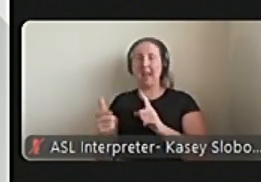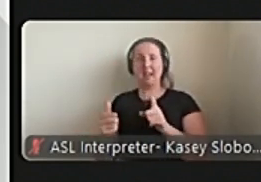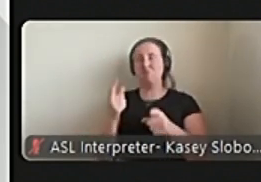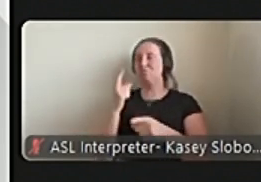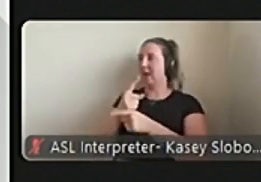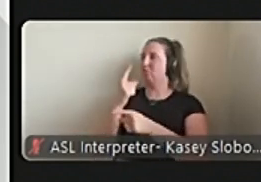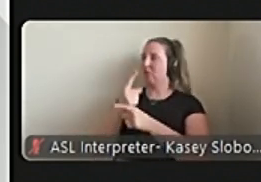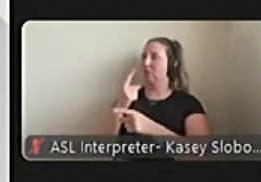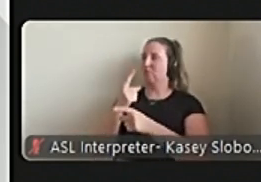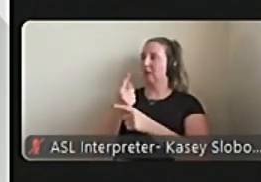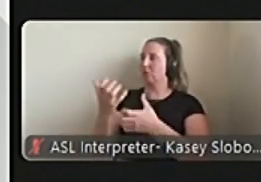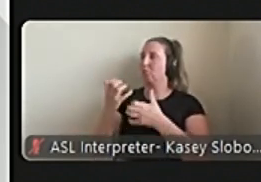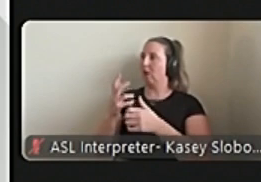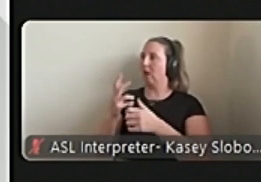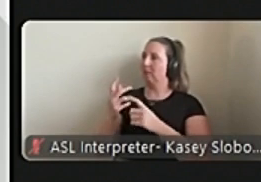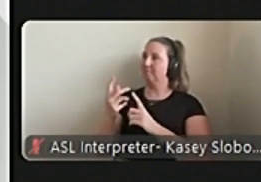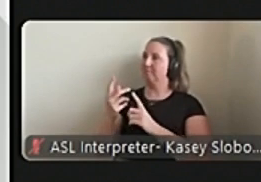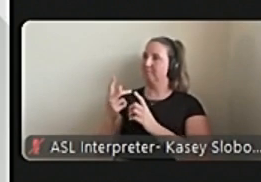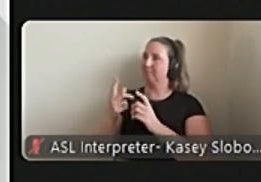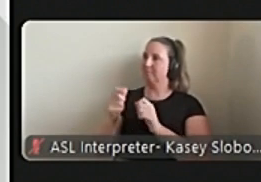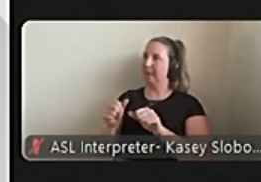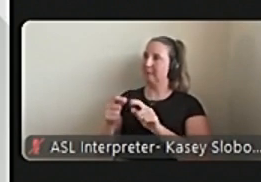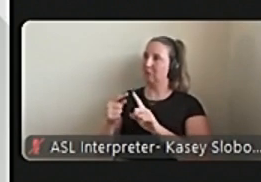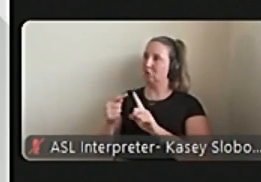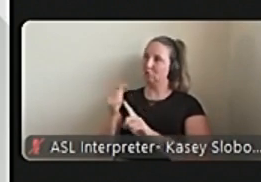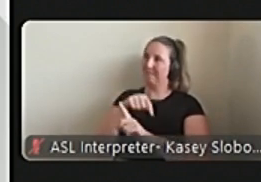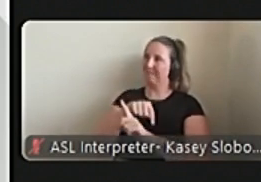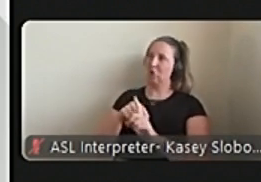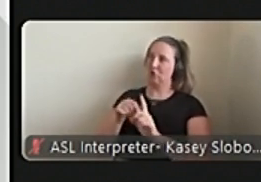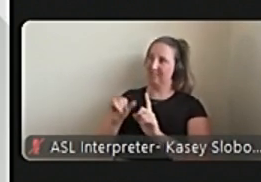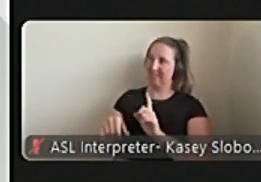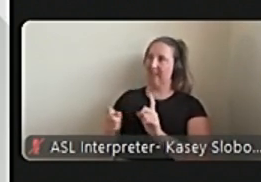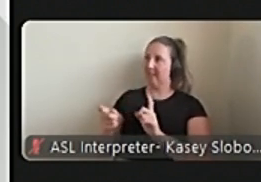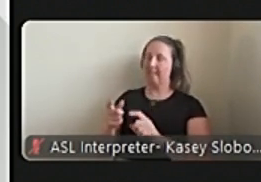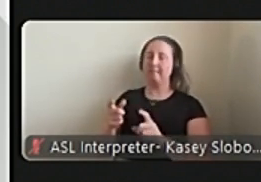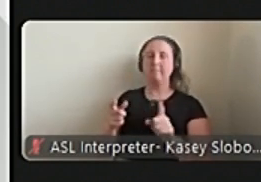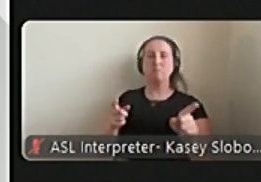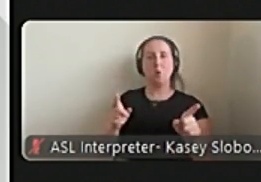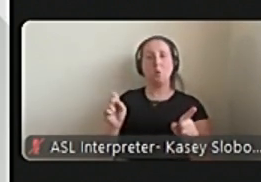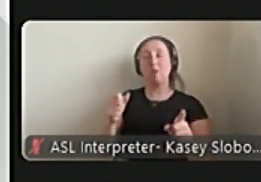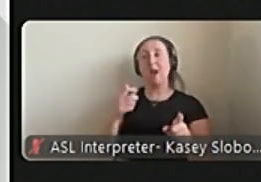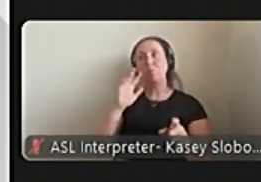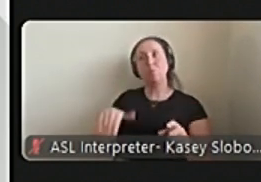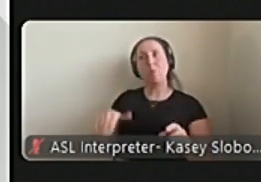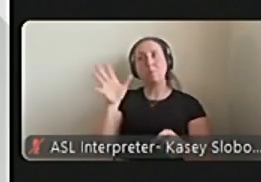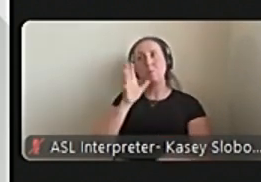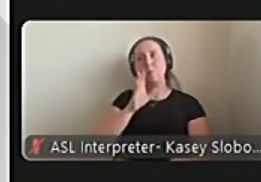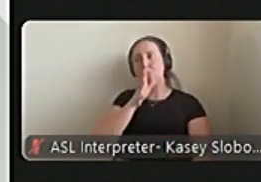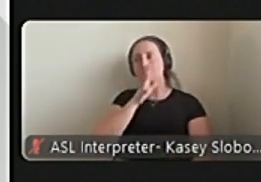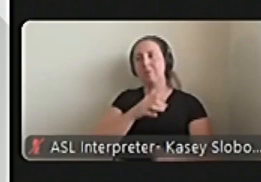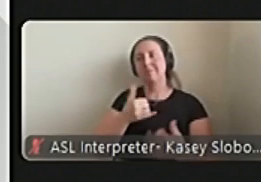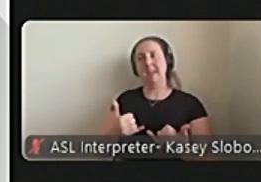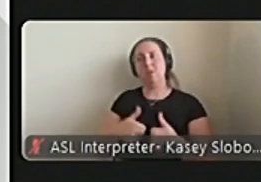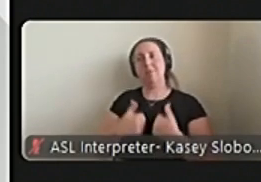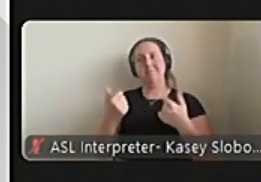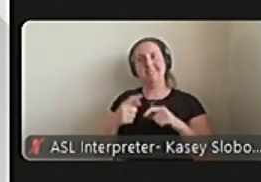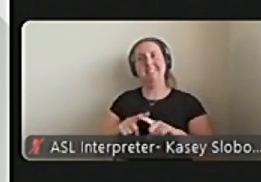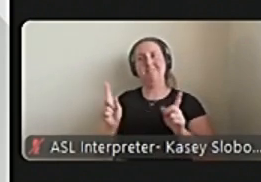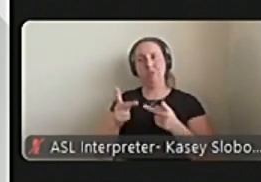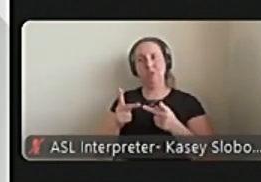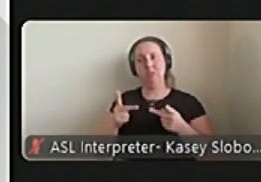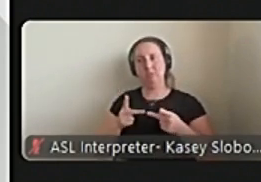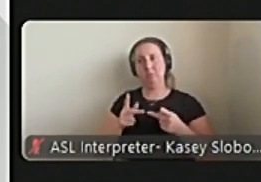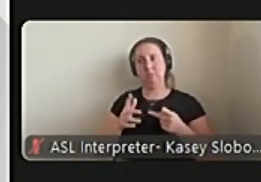rural and living where I'm living now, you know, and being a care partner in a rural